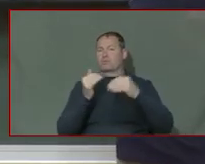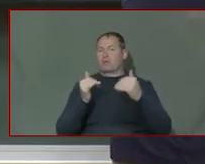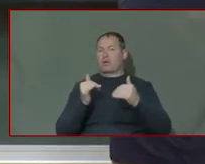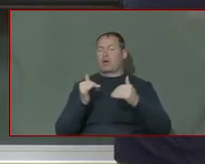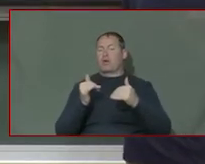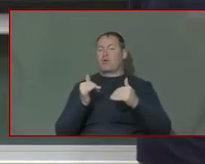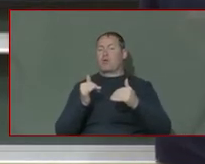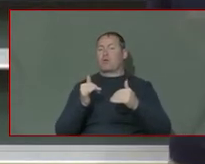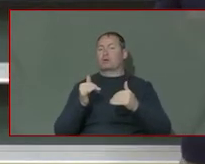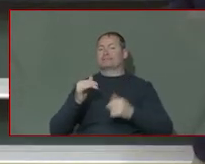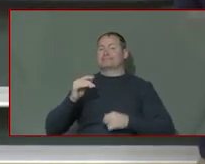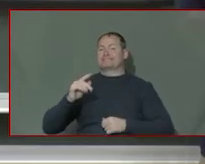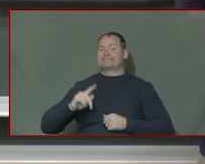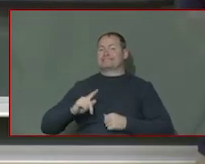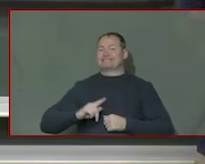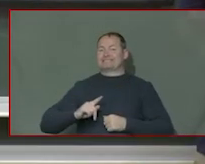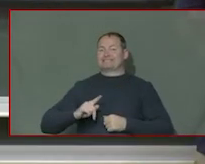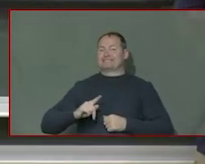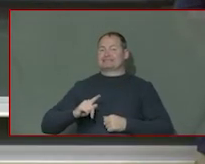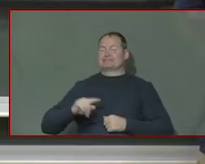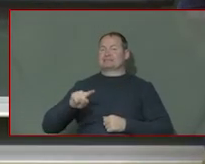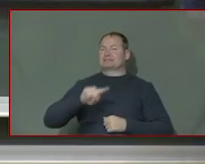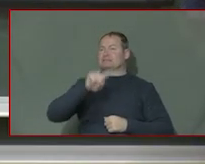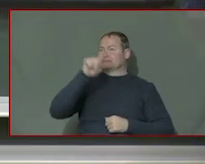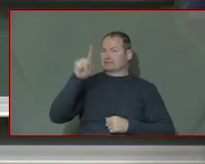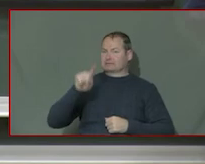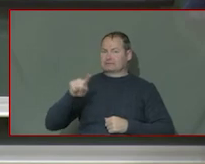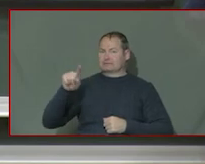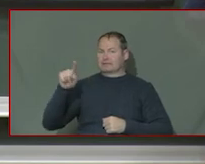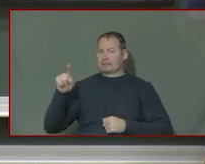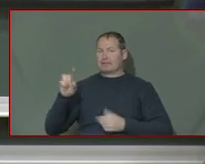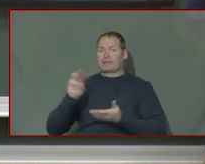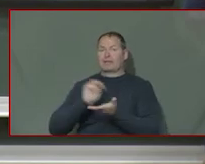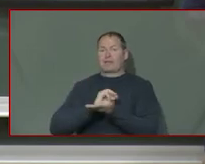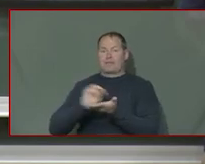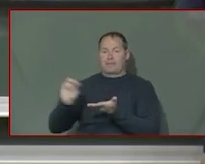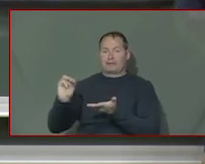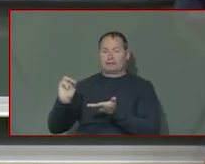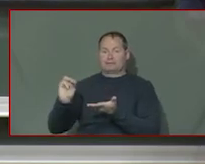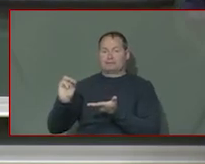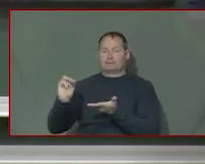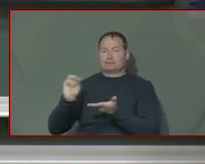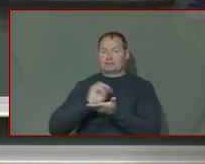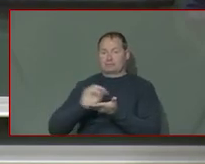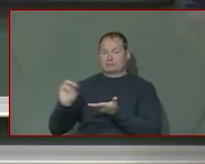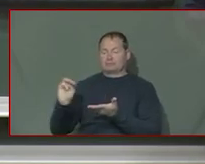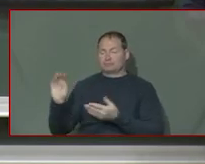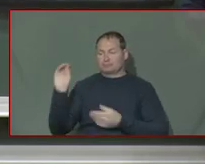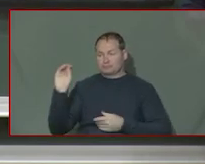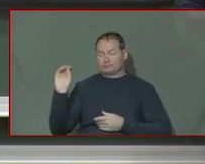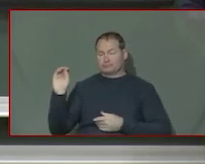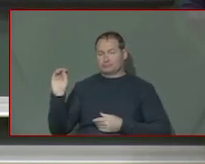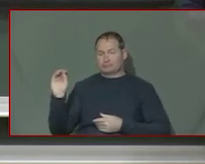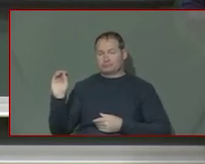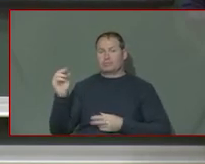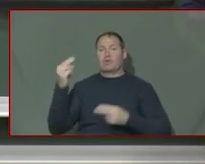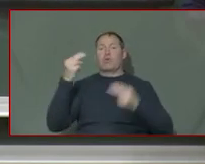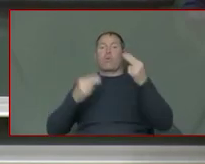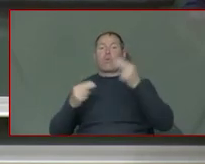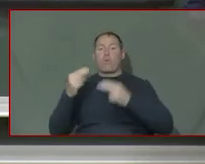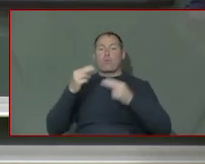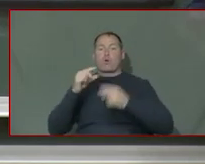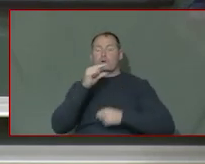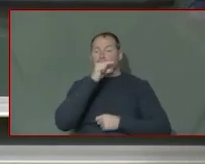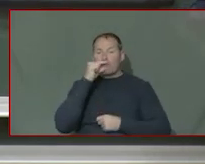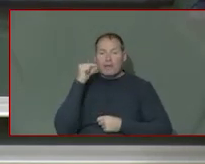here, and it will come and bring its message here to these tubes here. Now that hormone is called